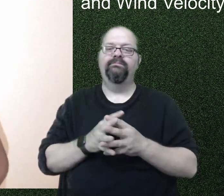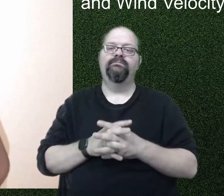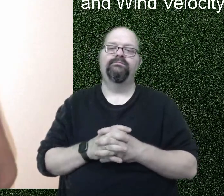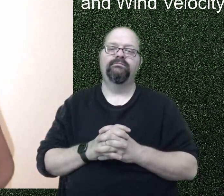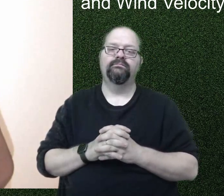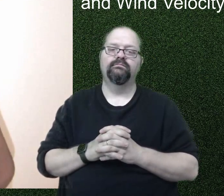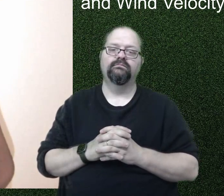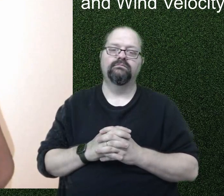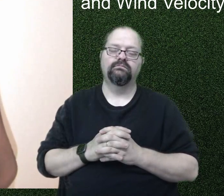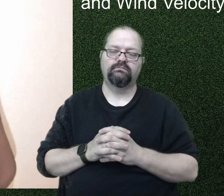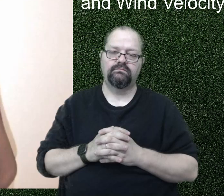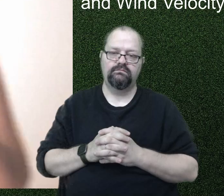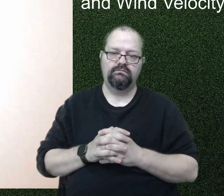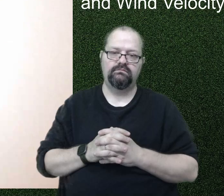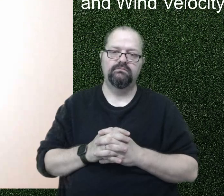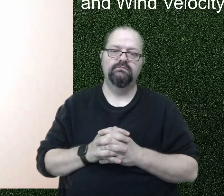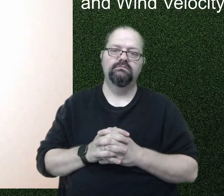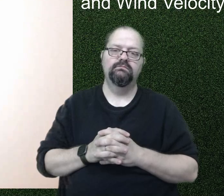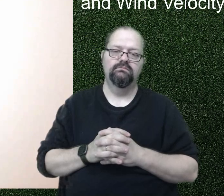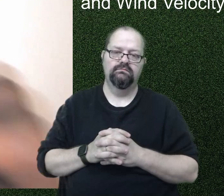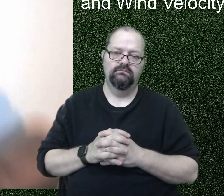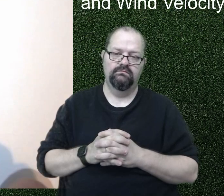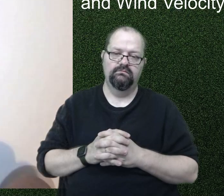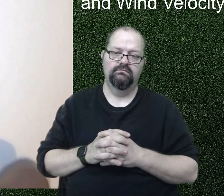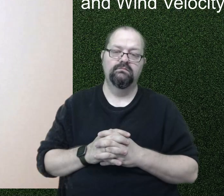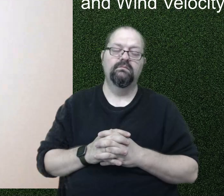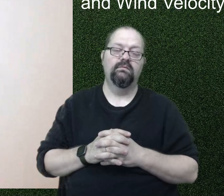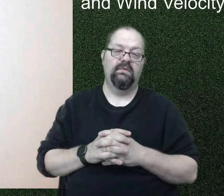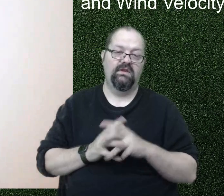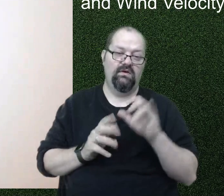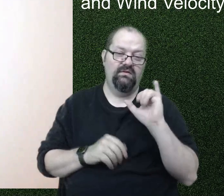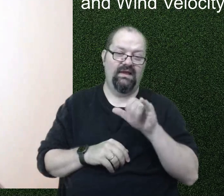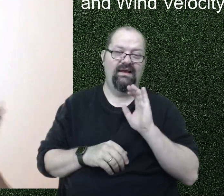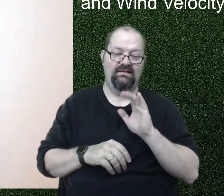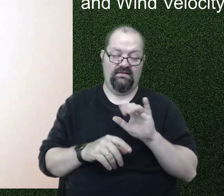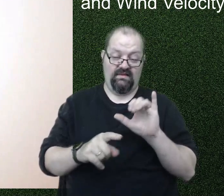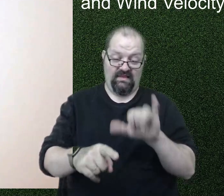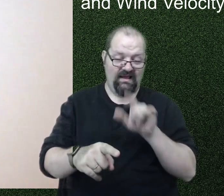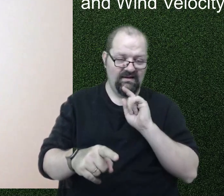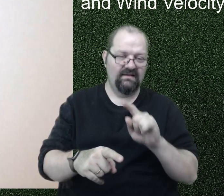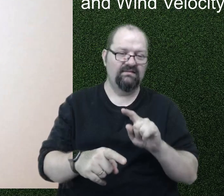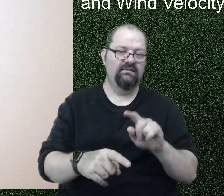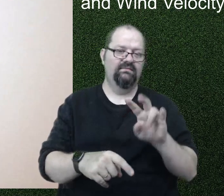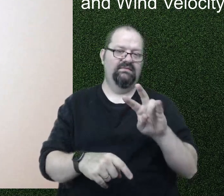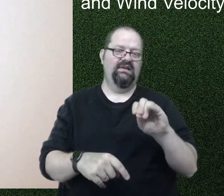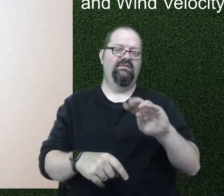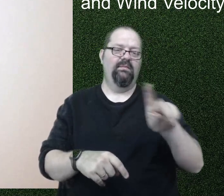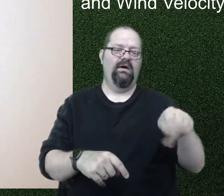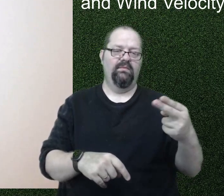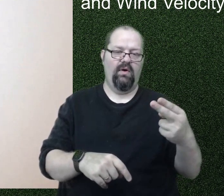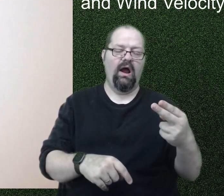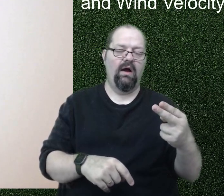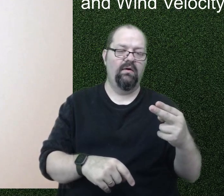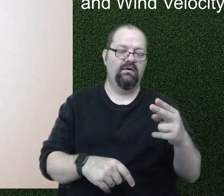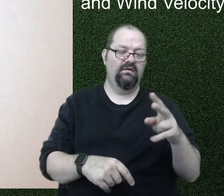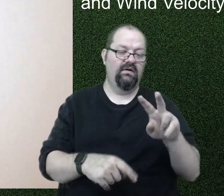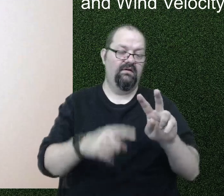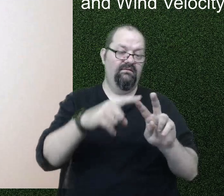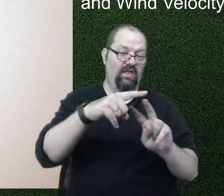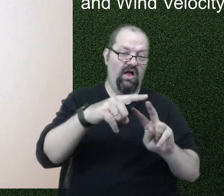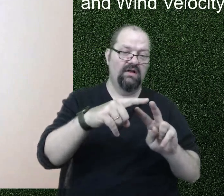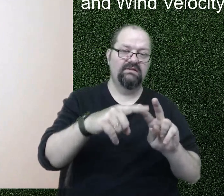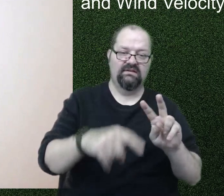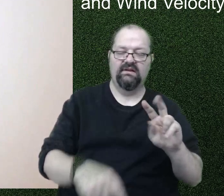70 mile per hour velocity vector that's pointing in this direction. Now, if I want to add those two